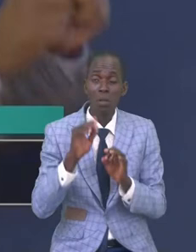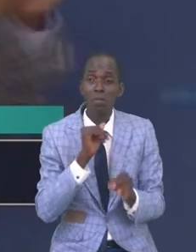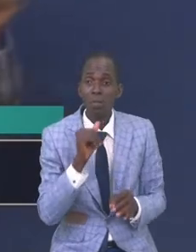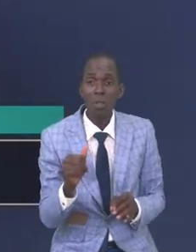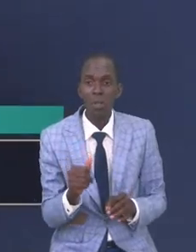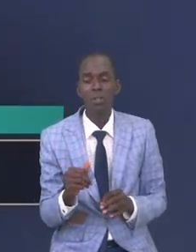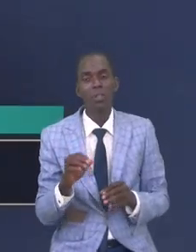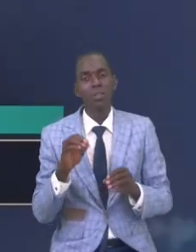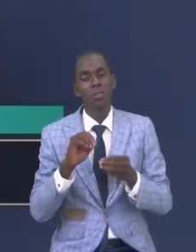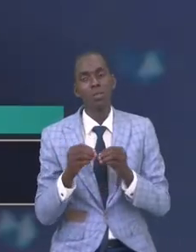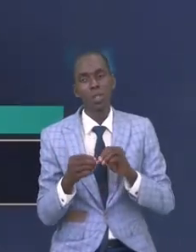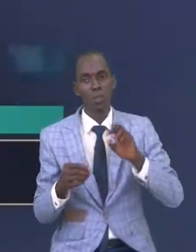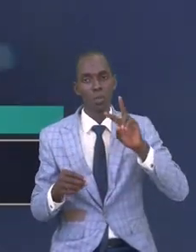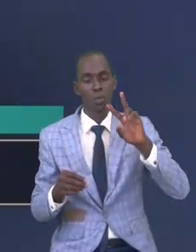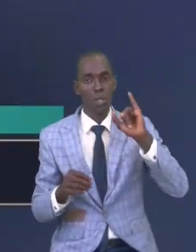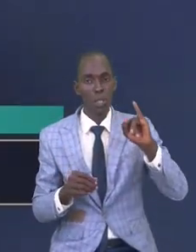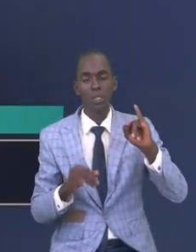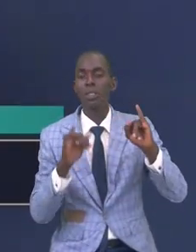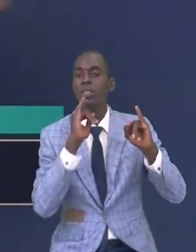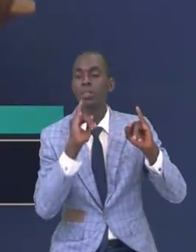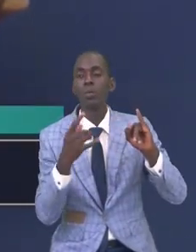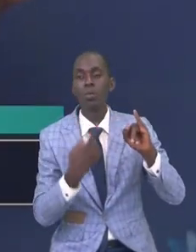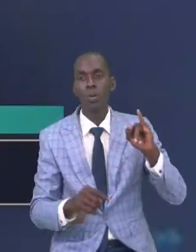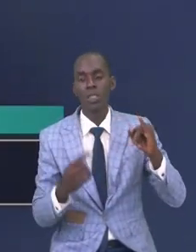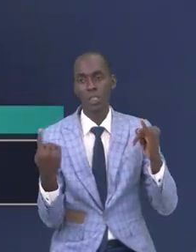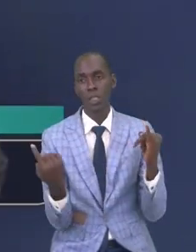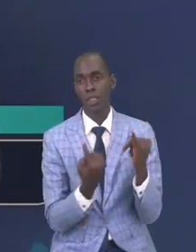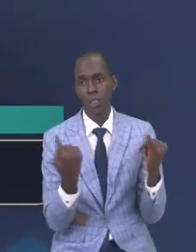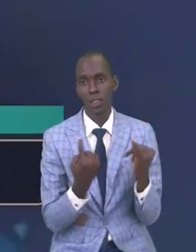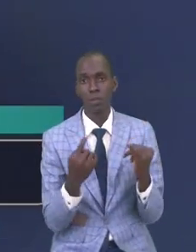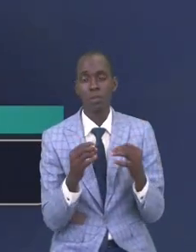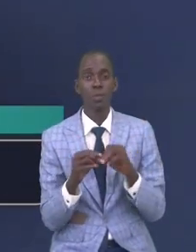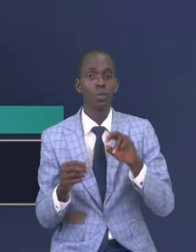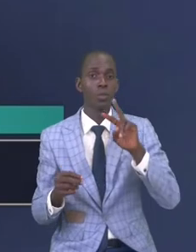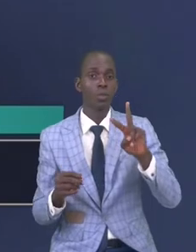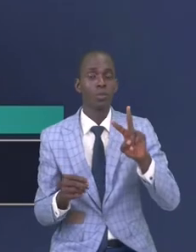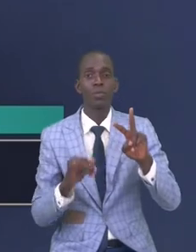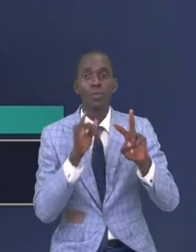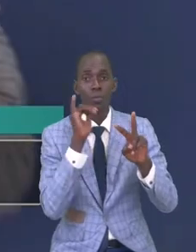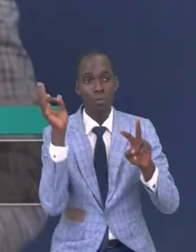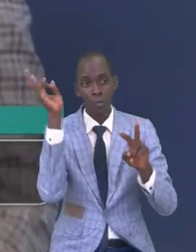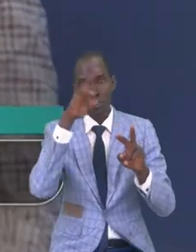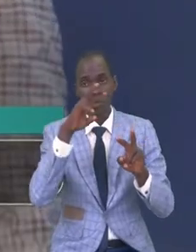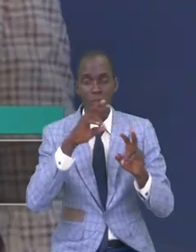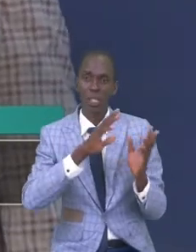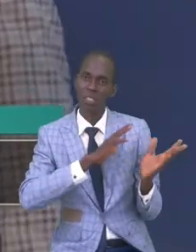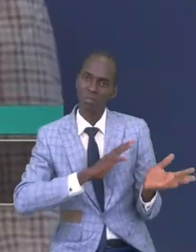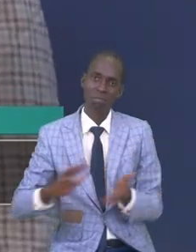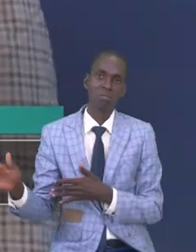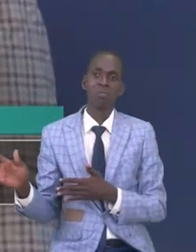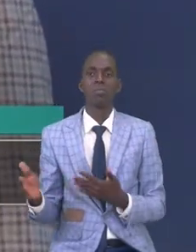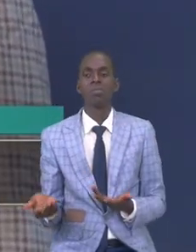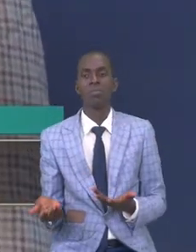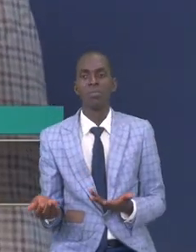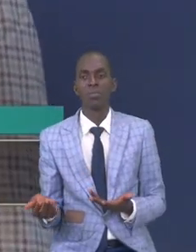is number one, iniquity. Number two, negligence. We know I ought to fill